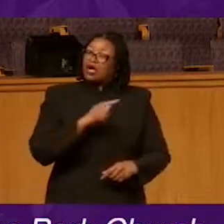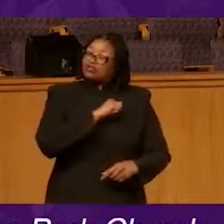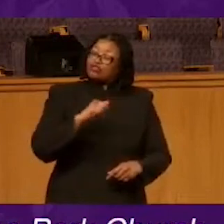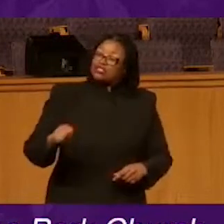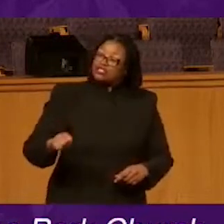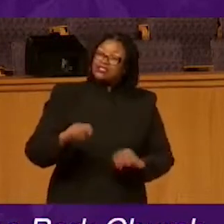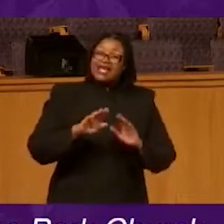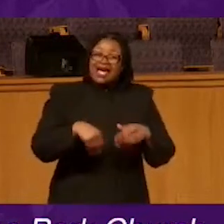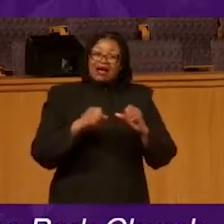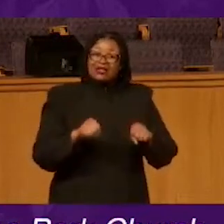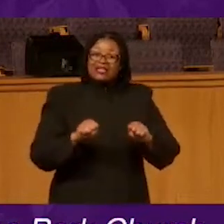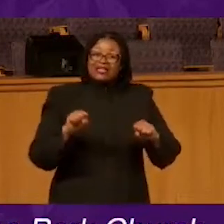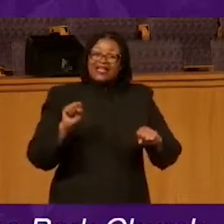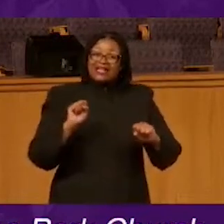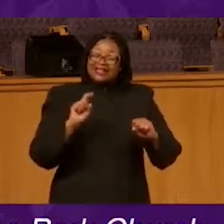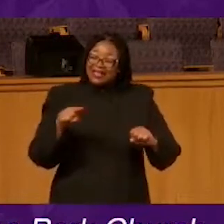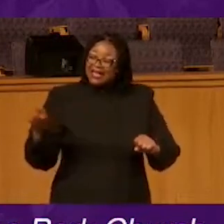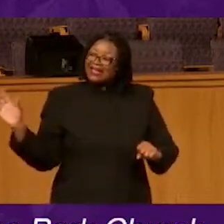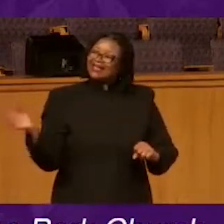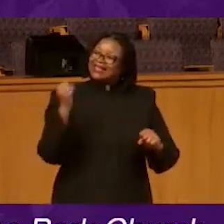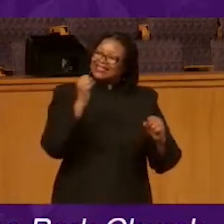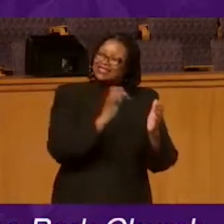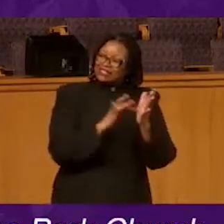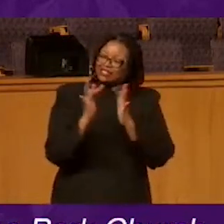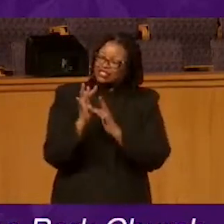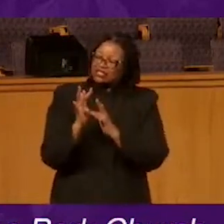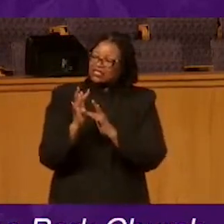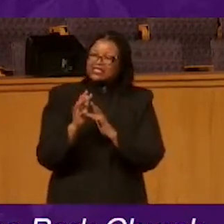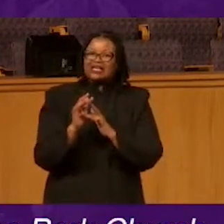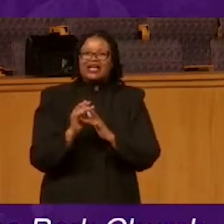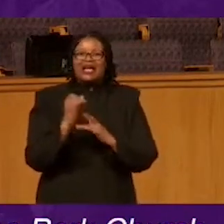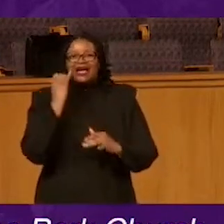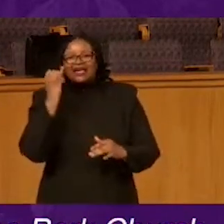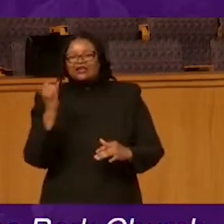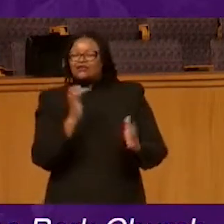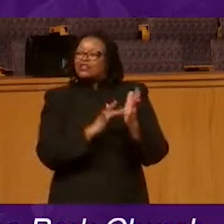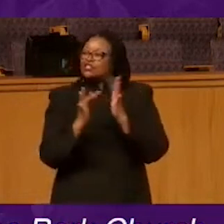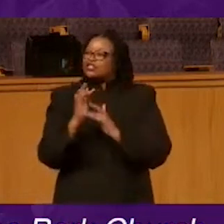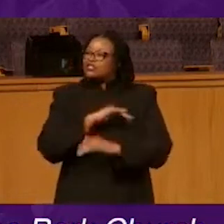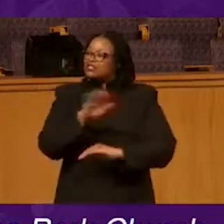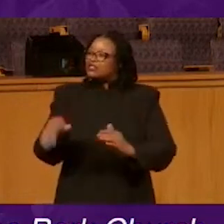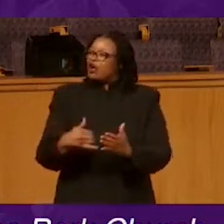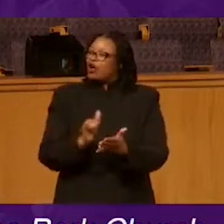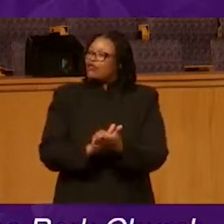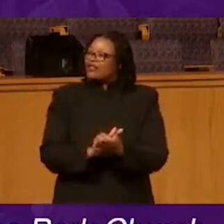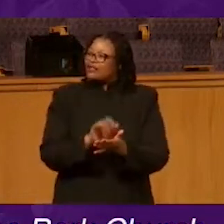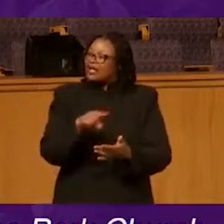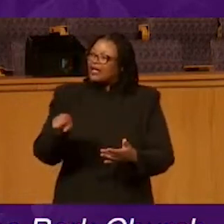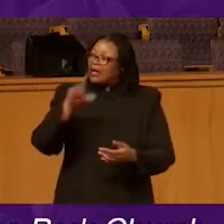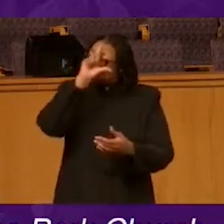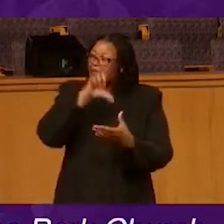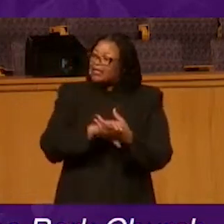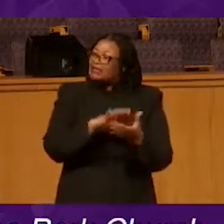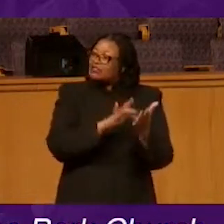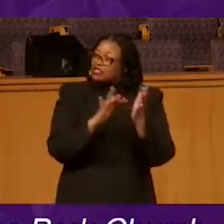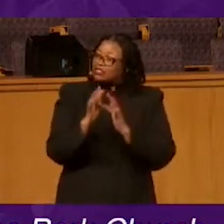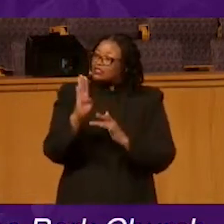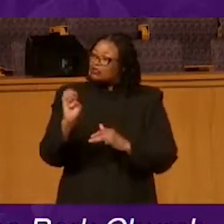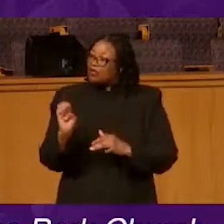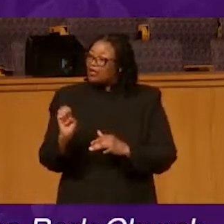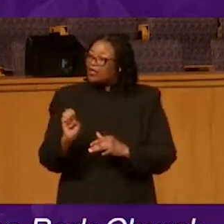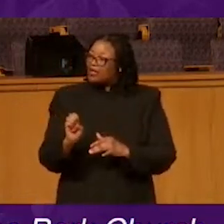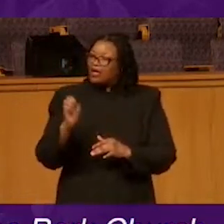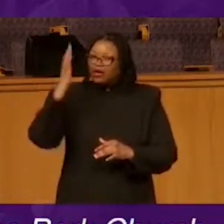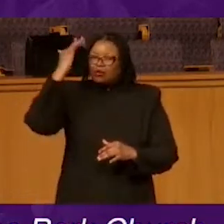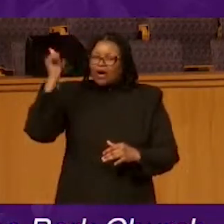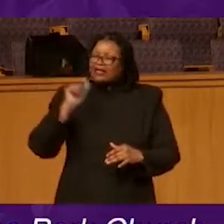they get Jesus? In other words, if Jesus is all that they believe him to be, why isn't everybody on